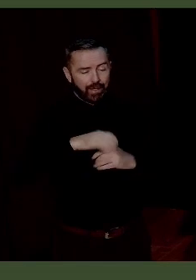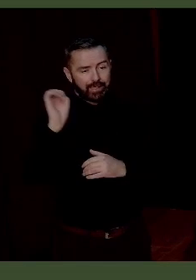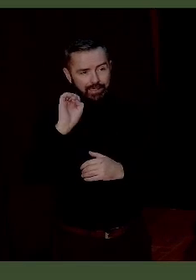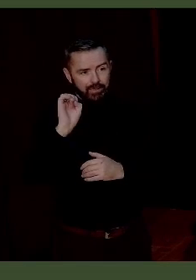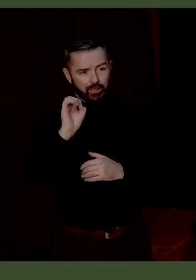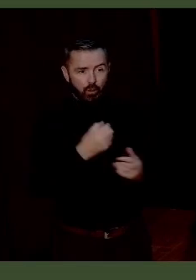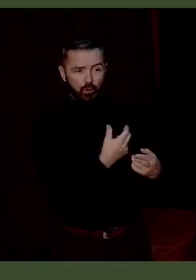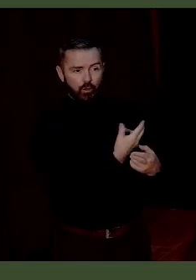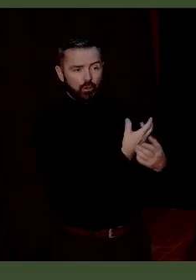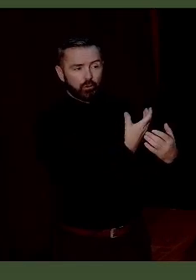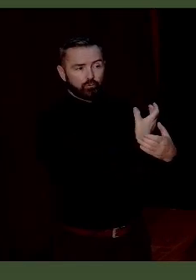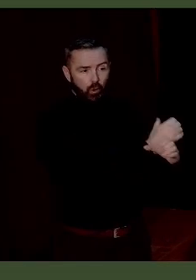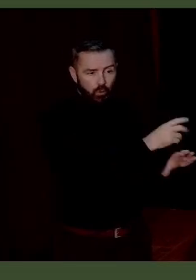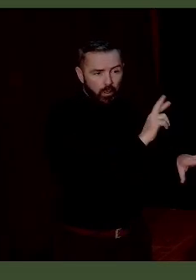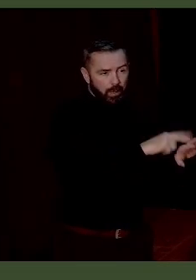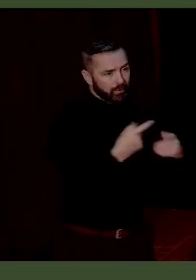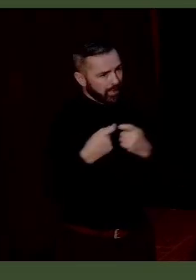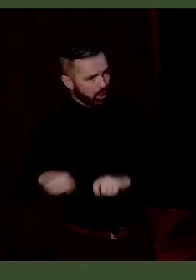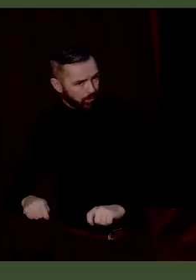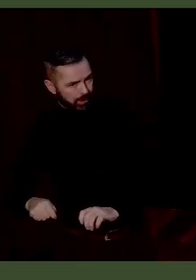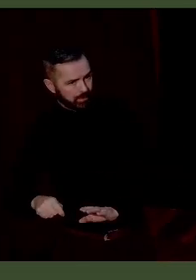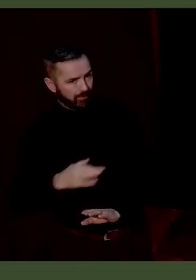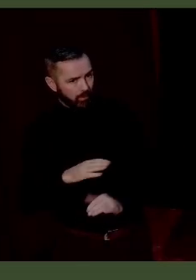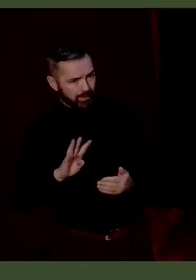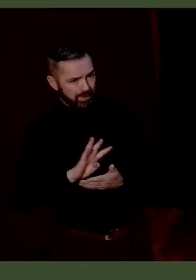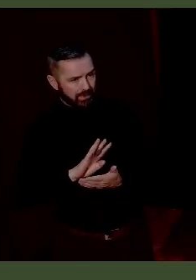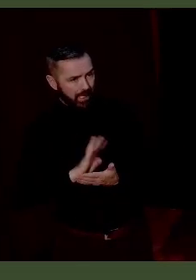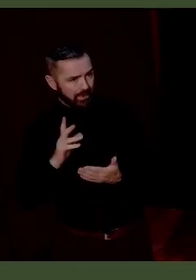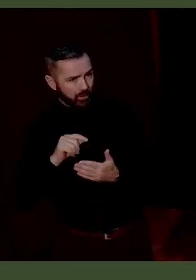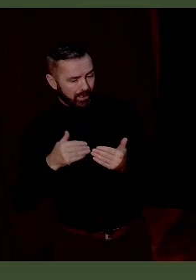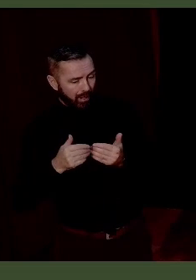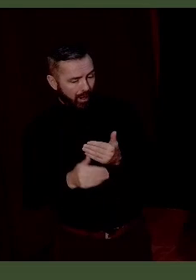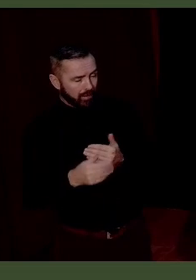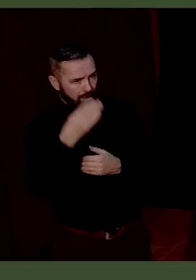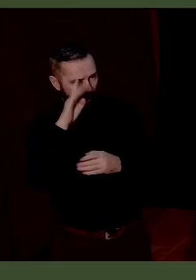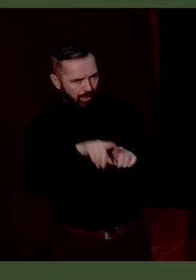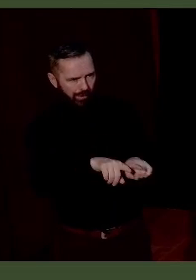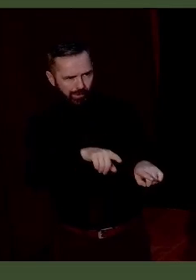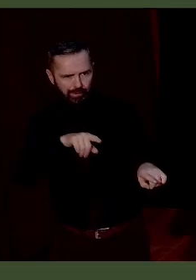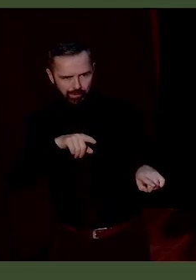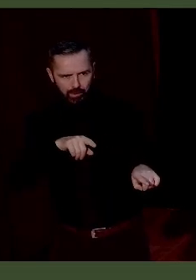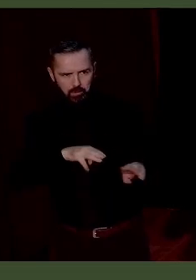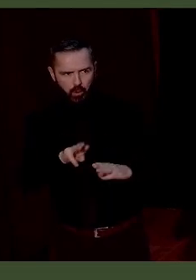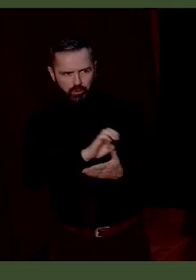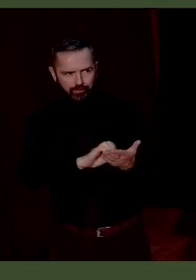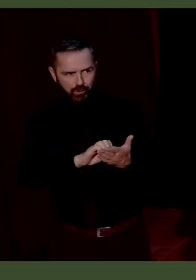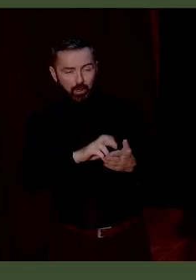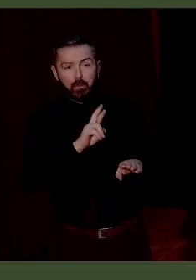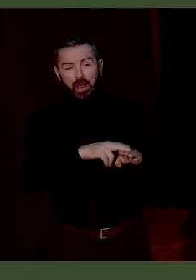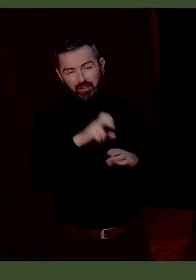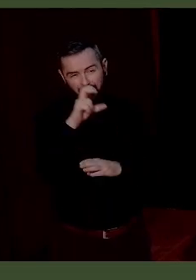Britain. Rural was better than urban. From the 1920s onwards, Ireland falls behind, and it falls behind most of Europe. It was better